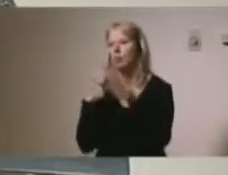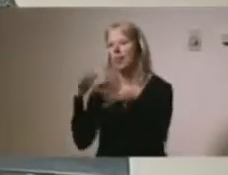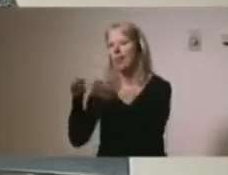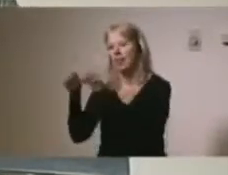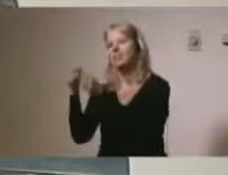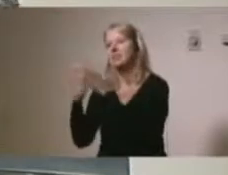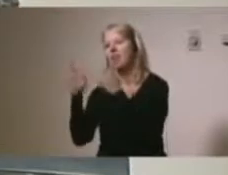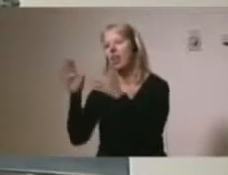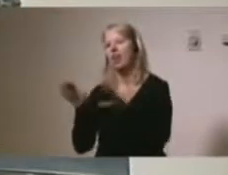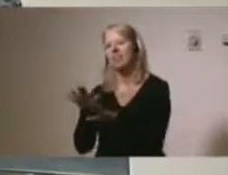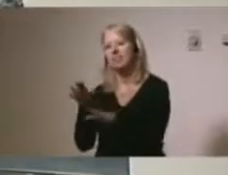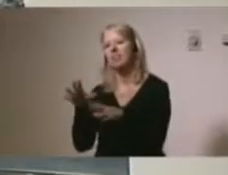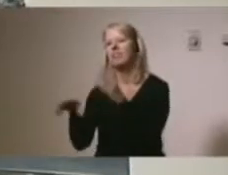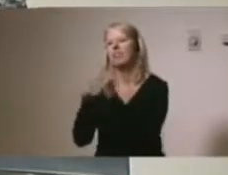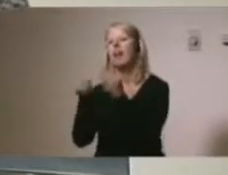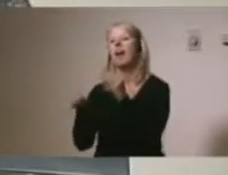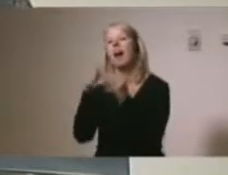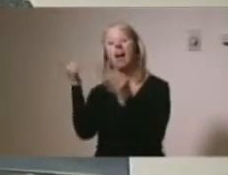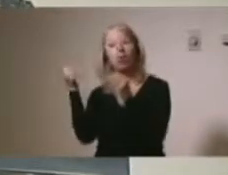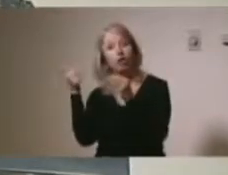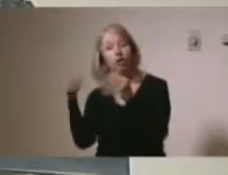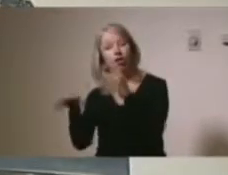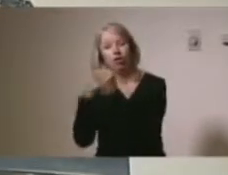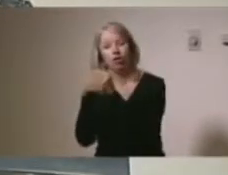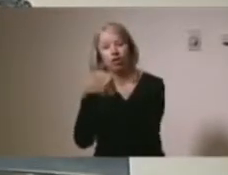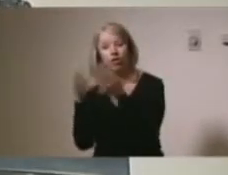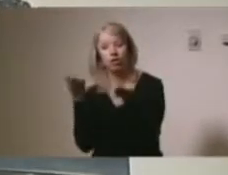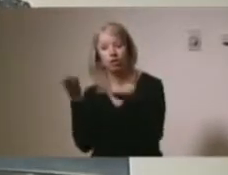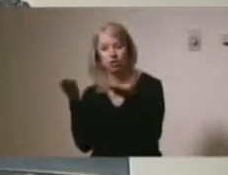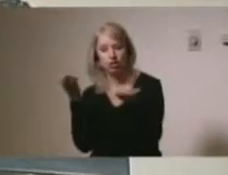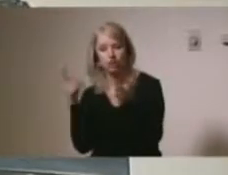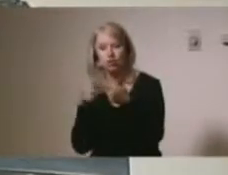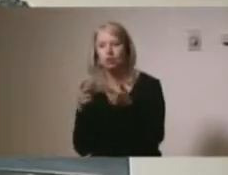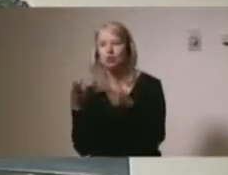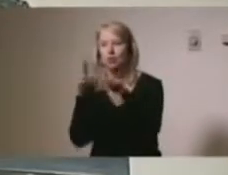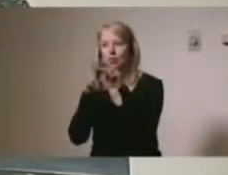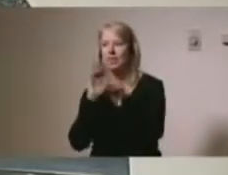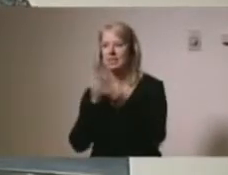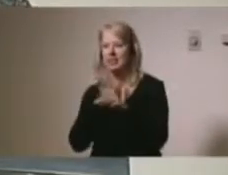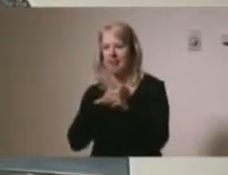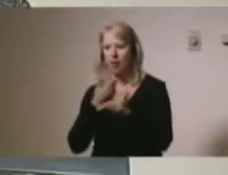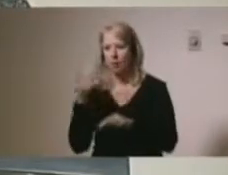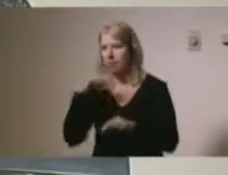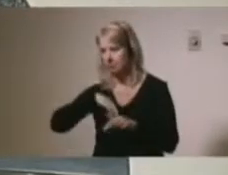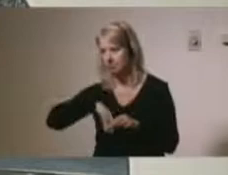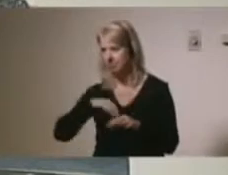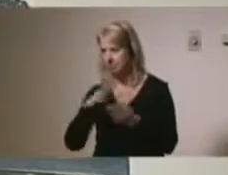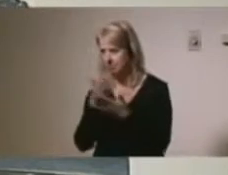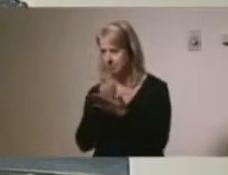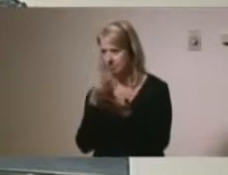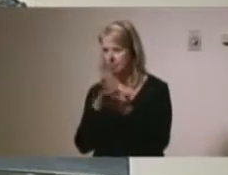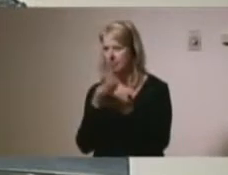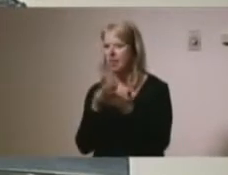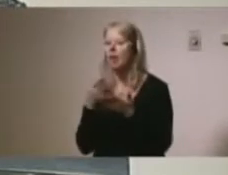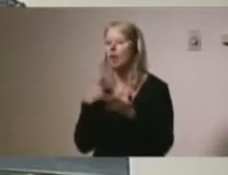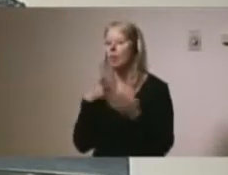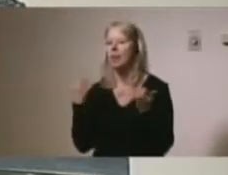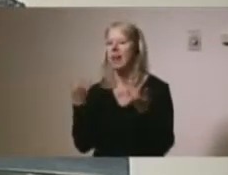activity to increase our revenues, LBP intends to develop small and medium business